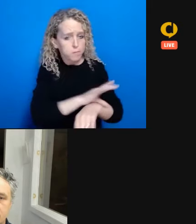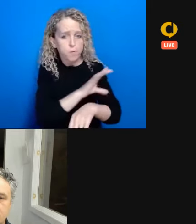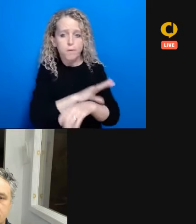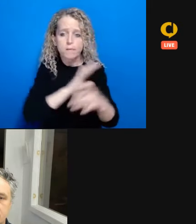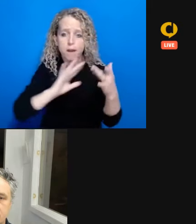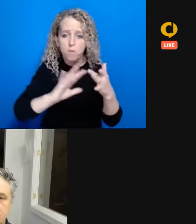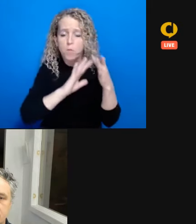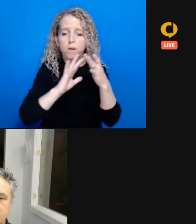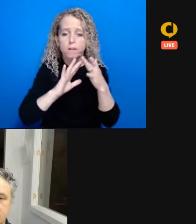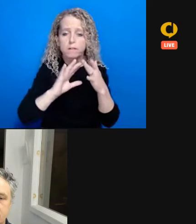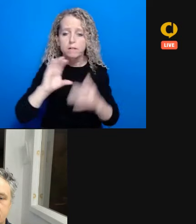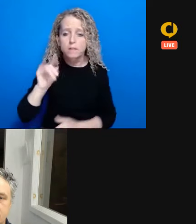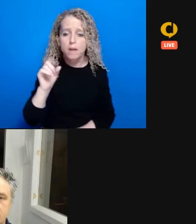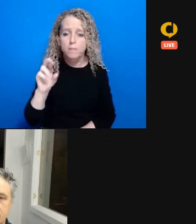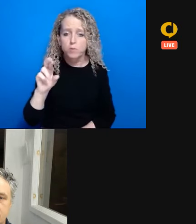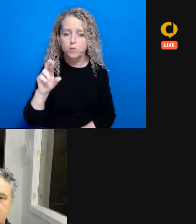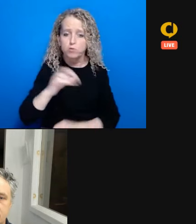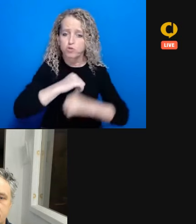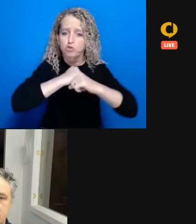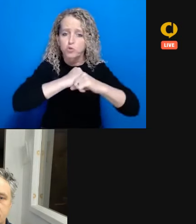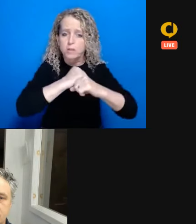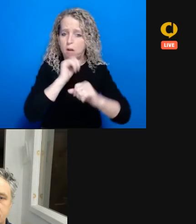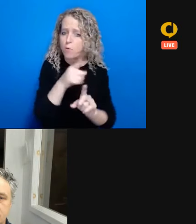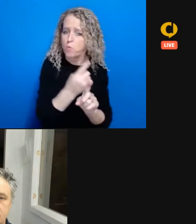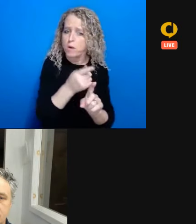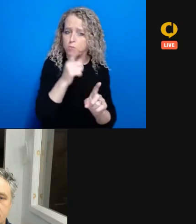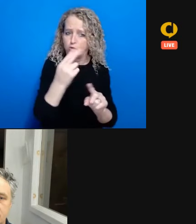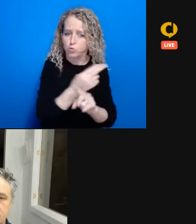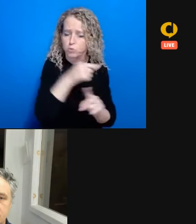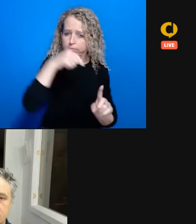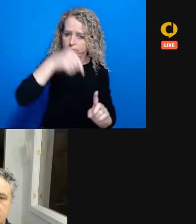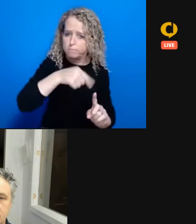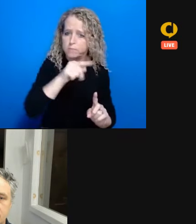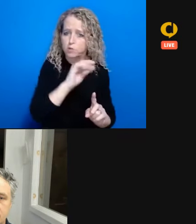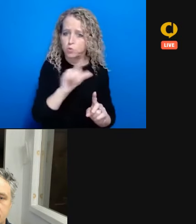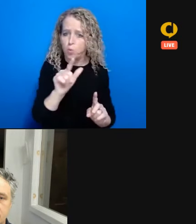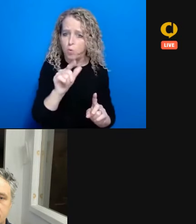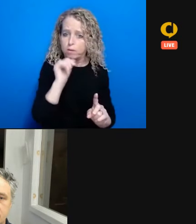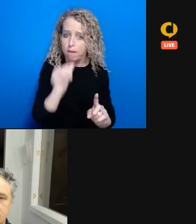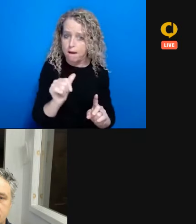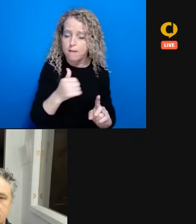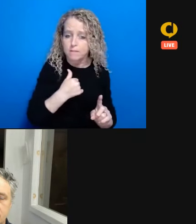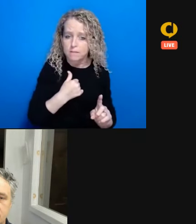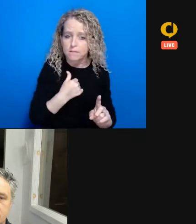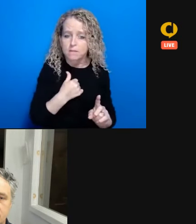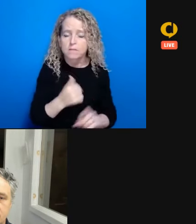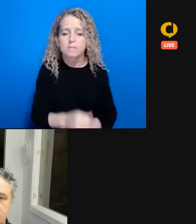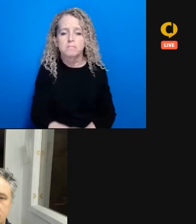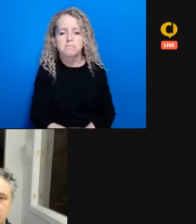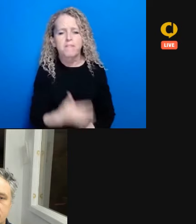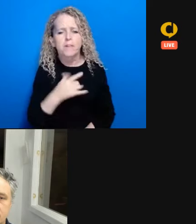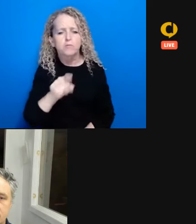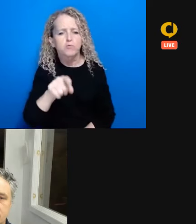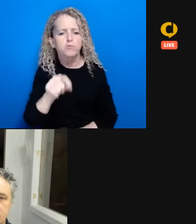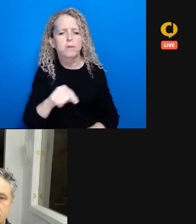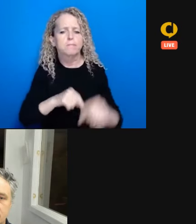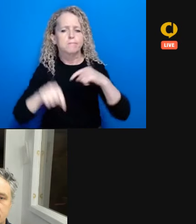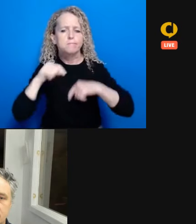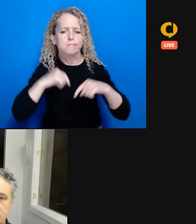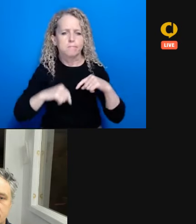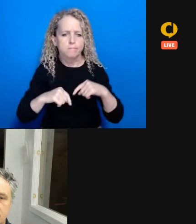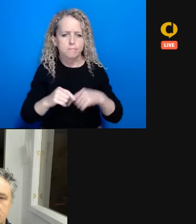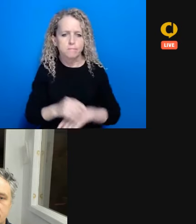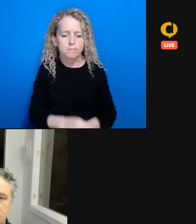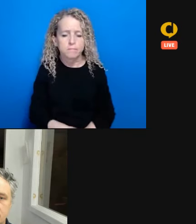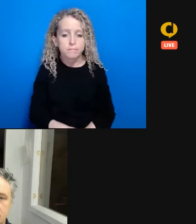is using this tool. Let's just take a step back. I don't know if you at all